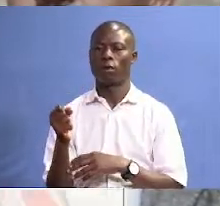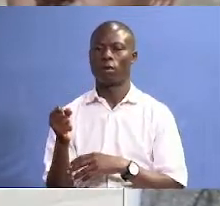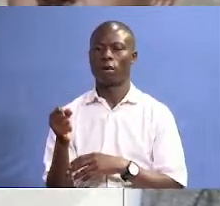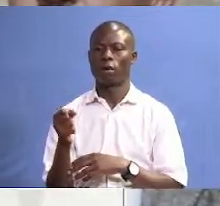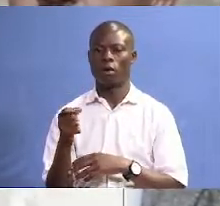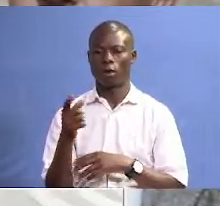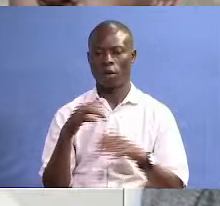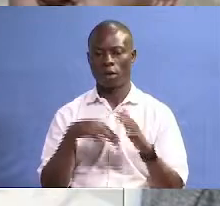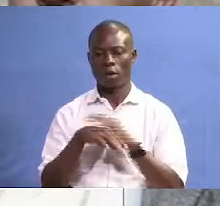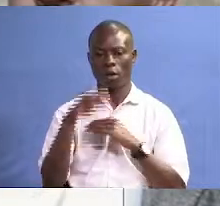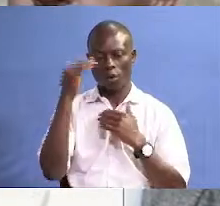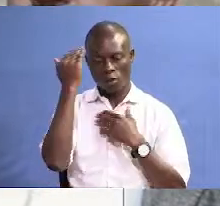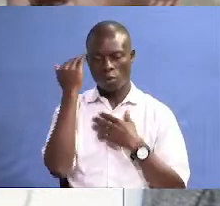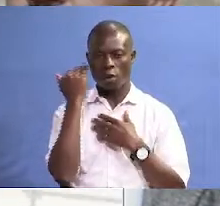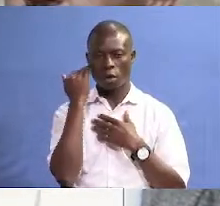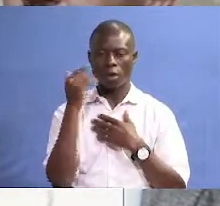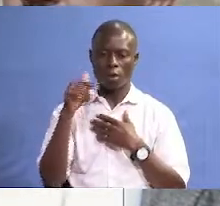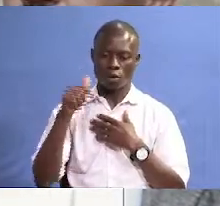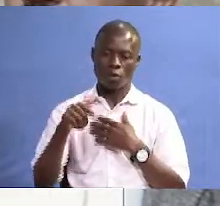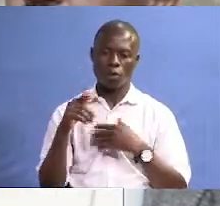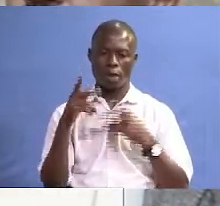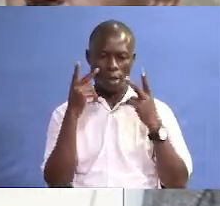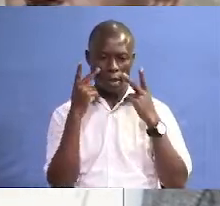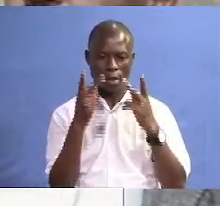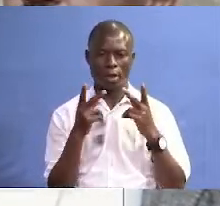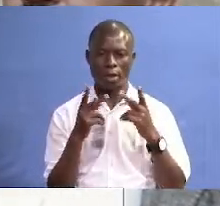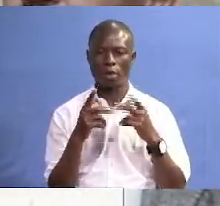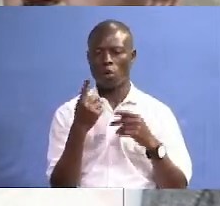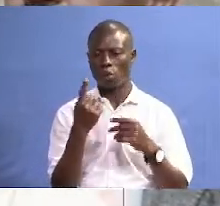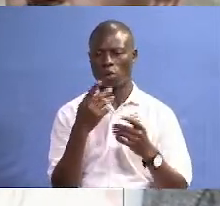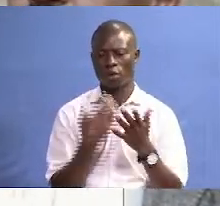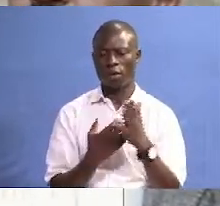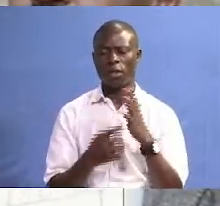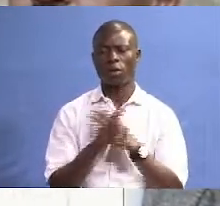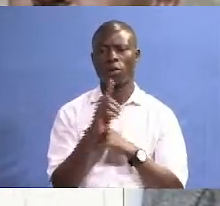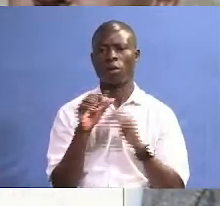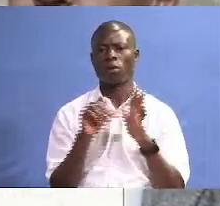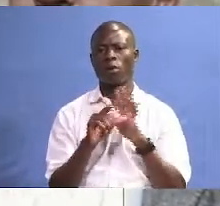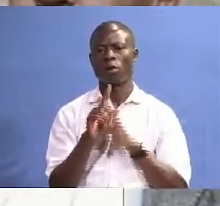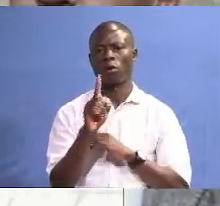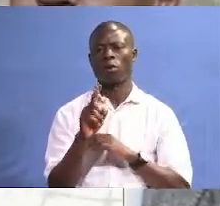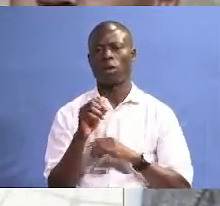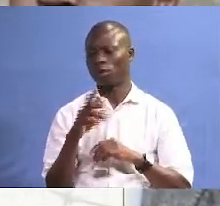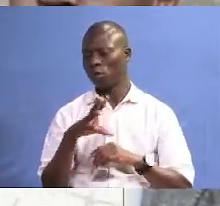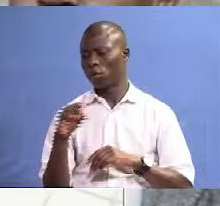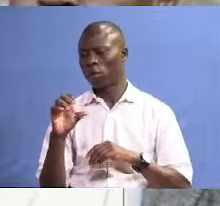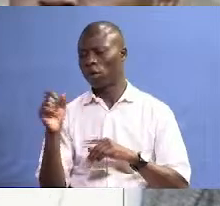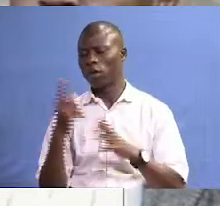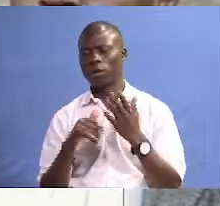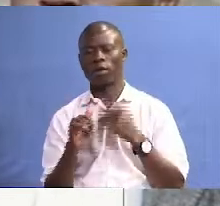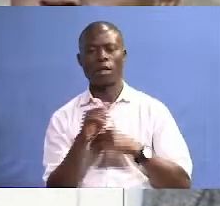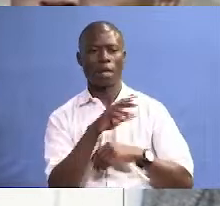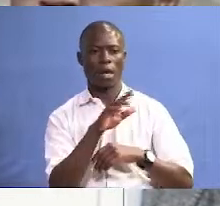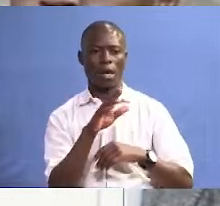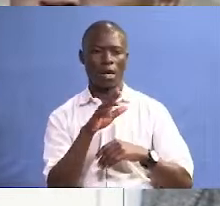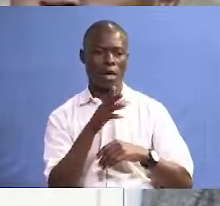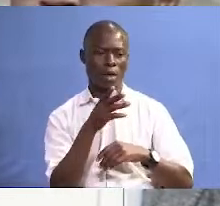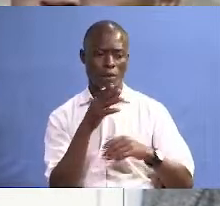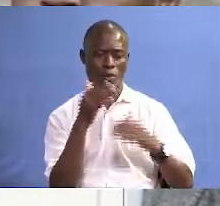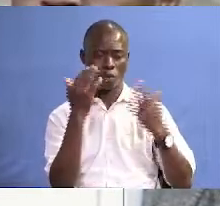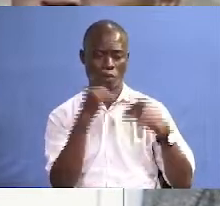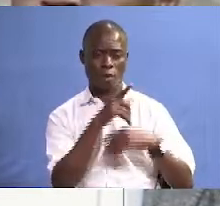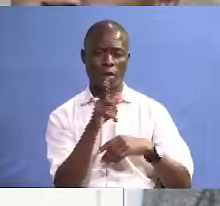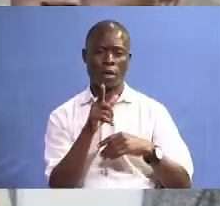wako kotini, leo umeona tuko case moja. Ukienda Chicago, tuko na cases.